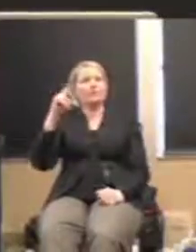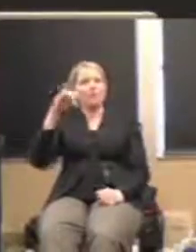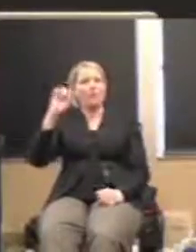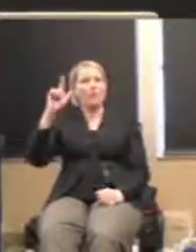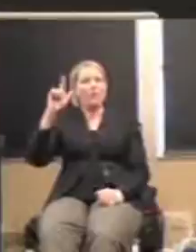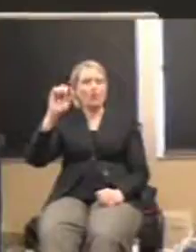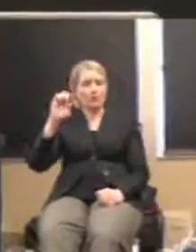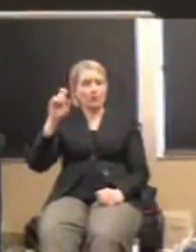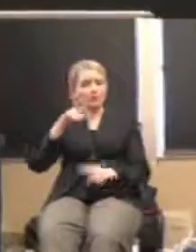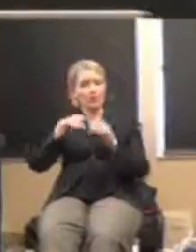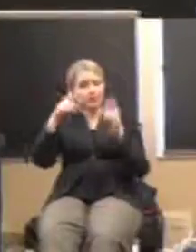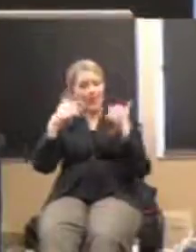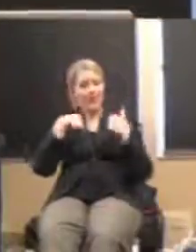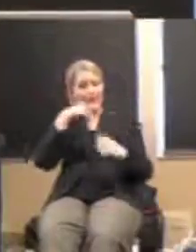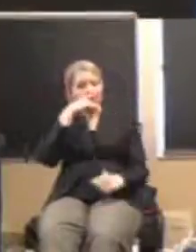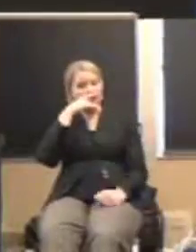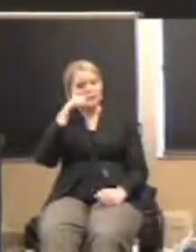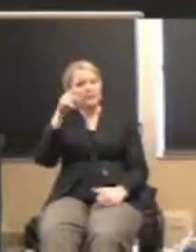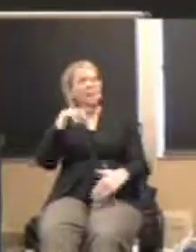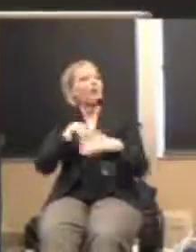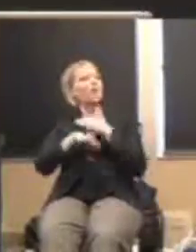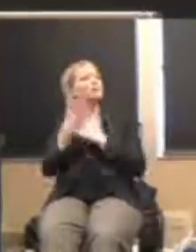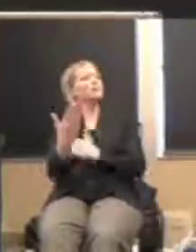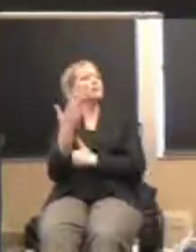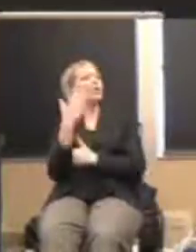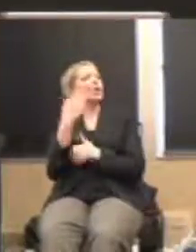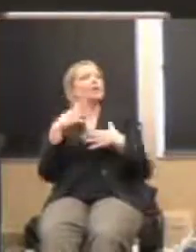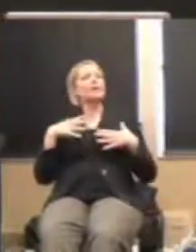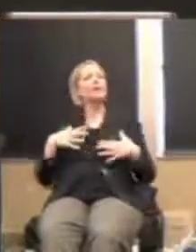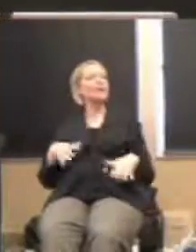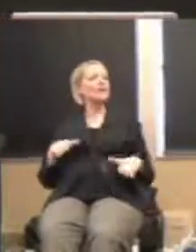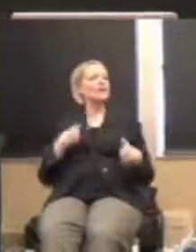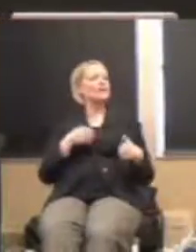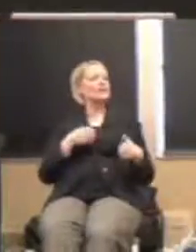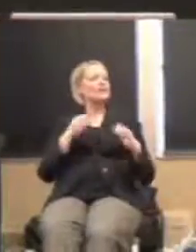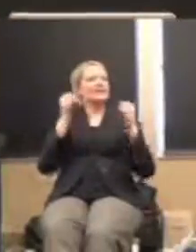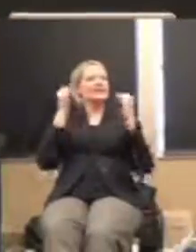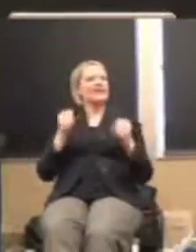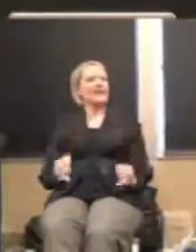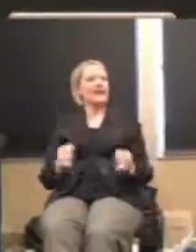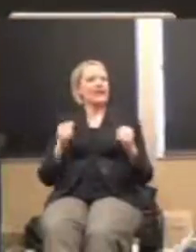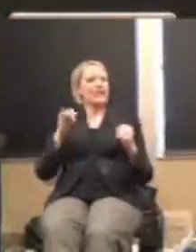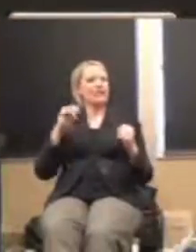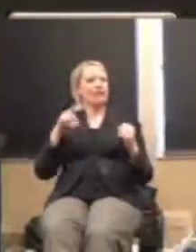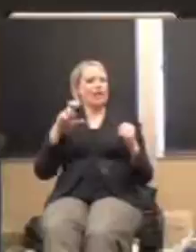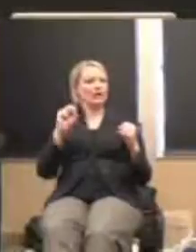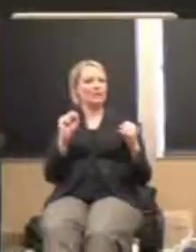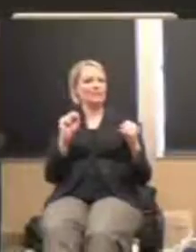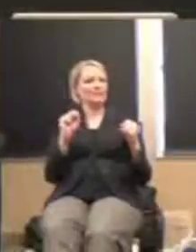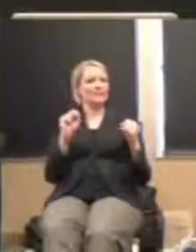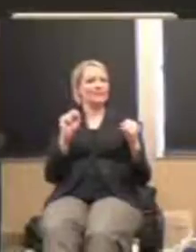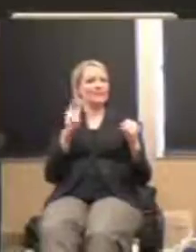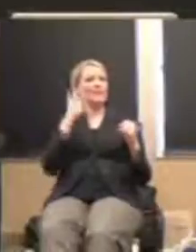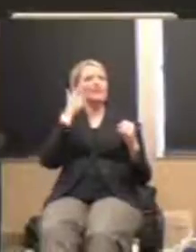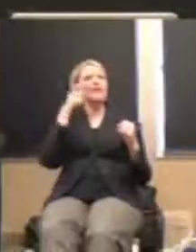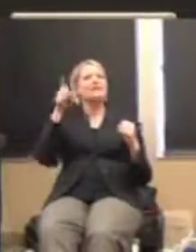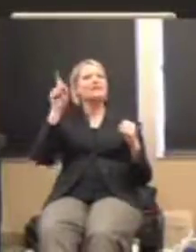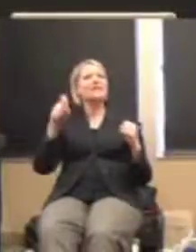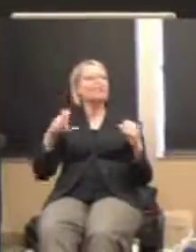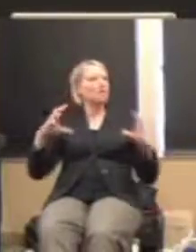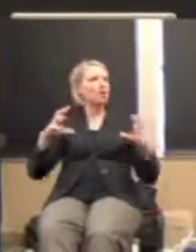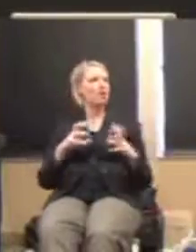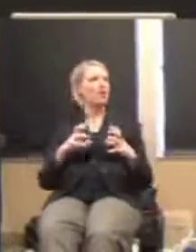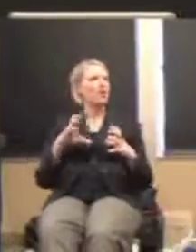kid who comes in the morning and he's wearing skinny jeans, like because he needs the compression. So he wears